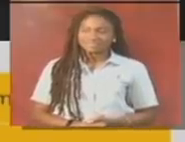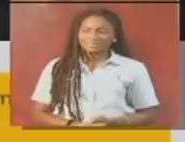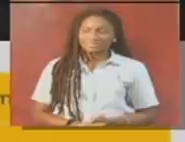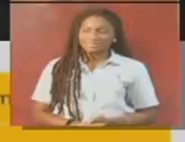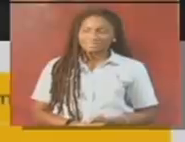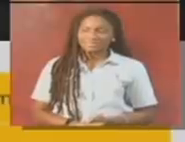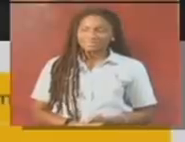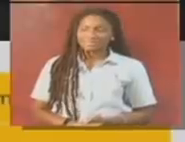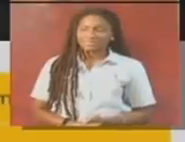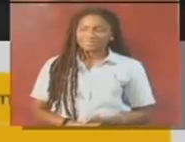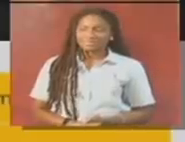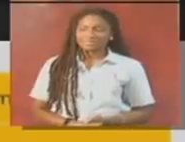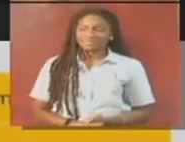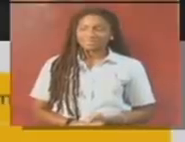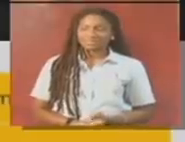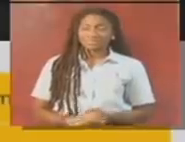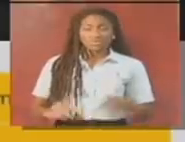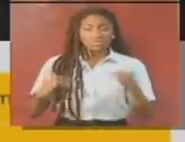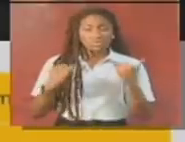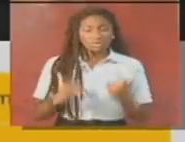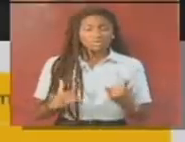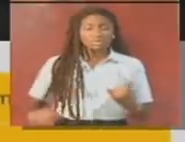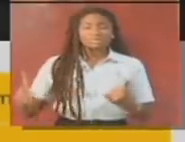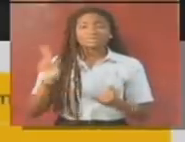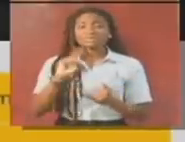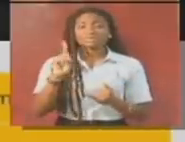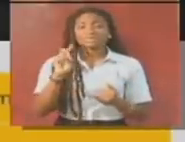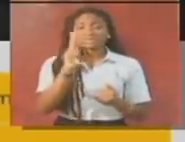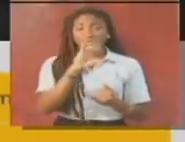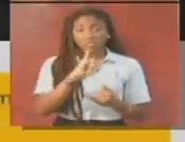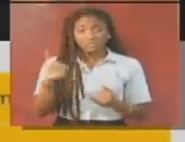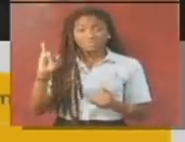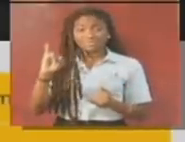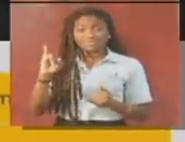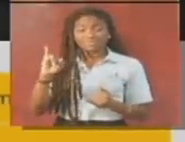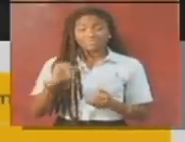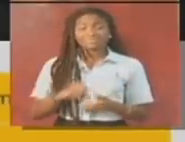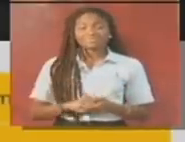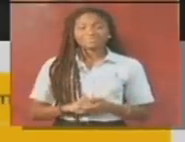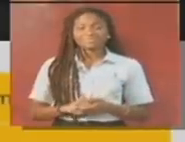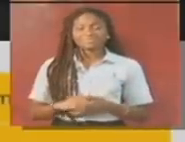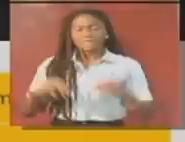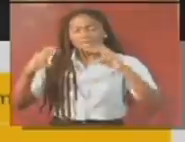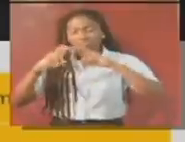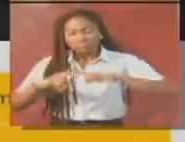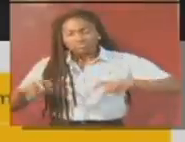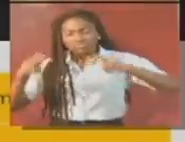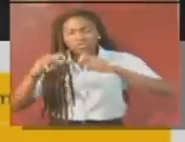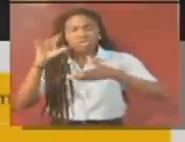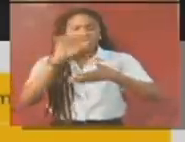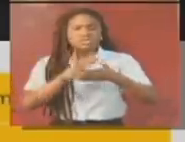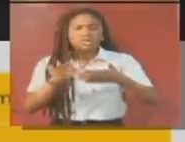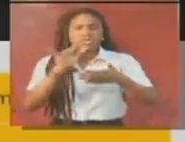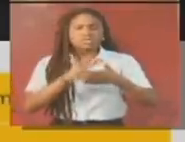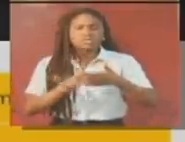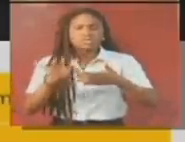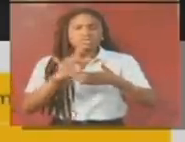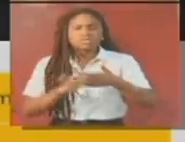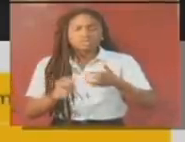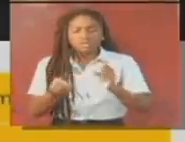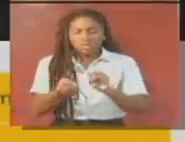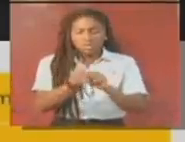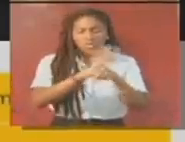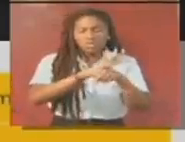So at the University of the West Indies, my colleagues and I in the psychiatry unit are studying the psychological impact of the pandemic